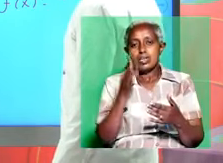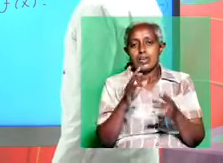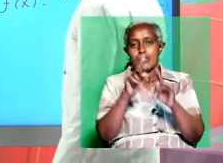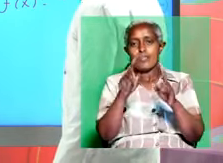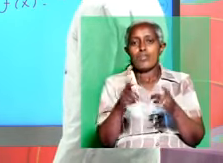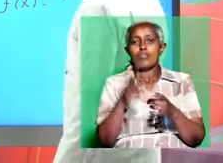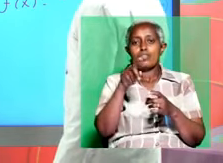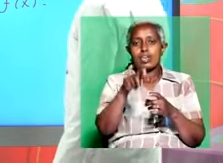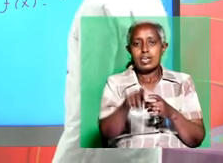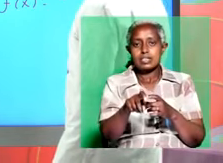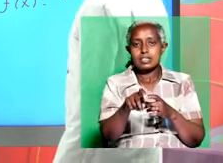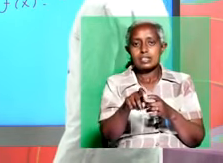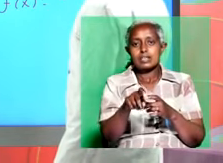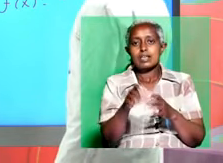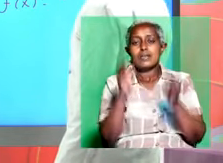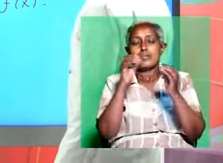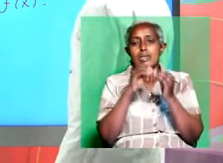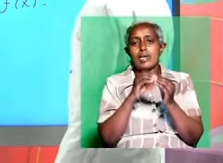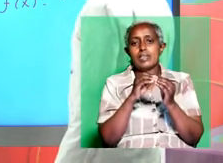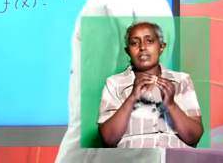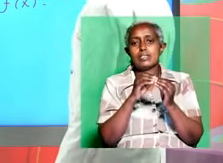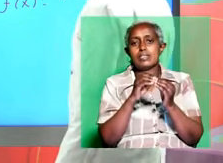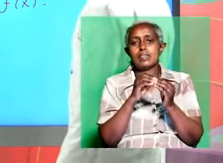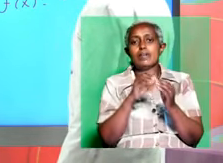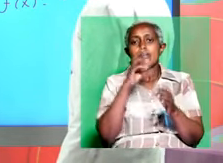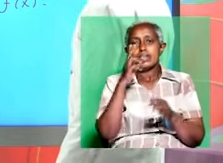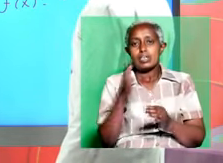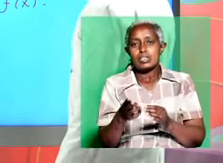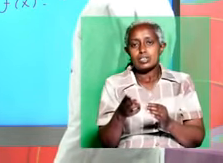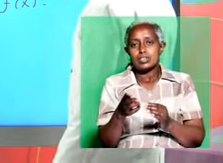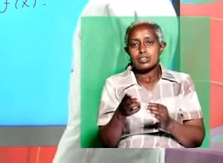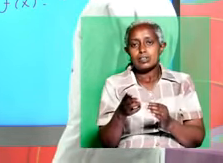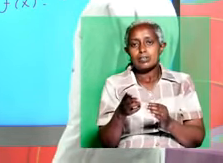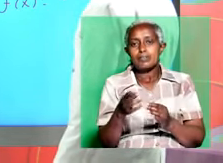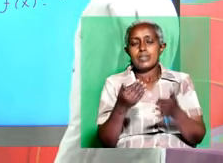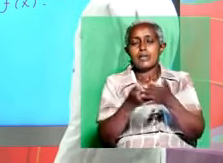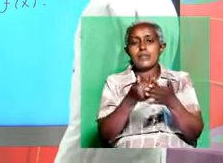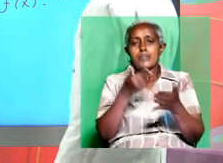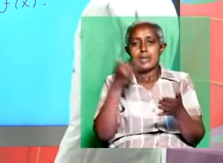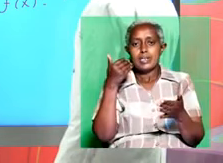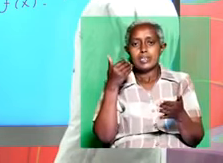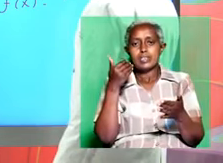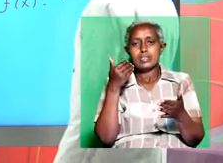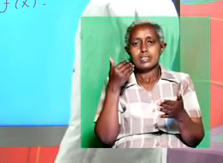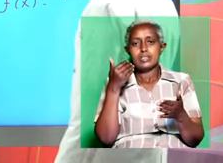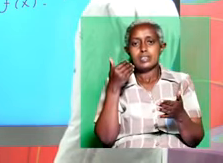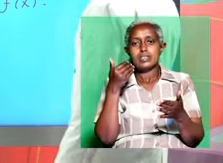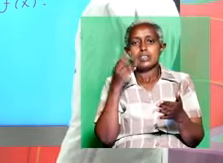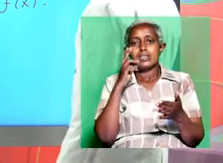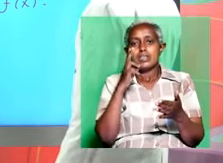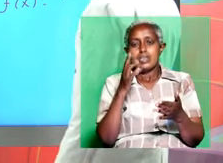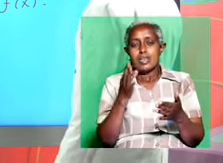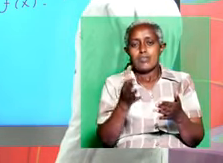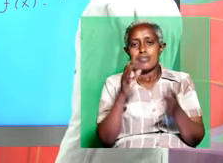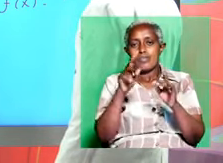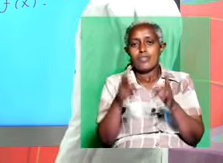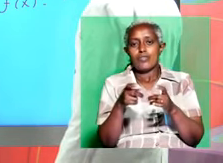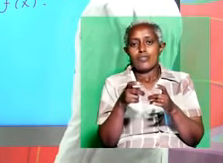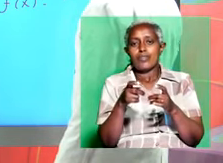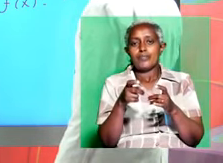of x plus h minus f of